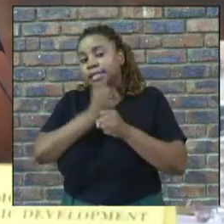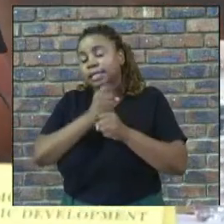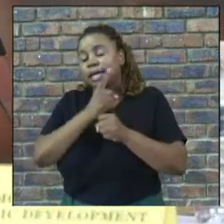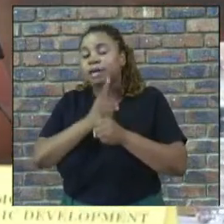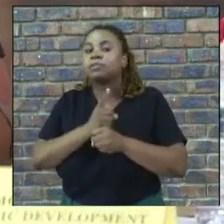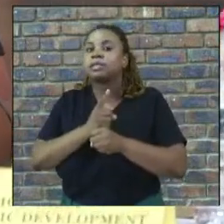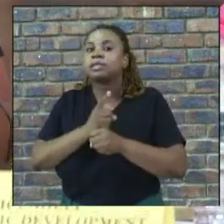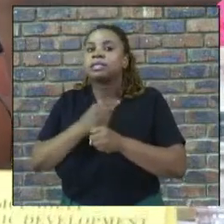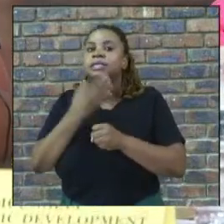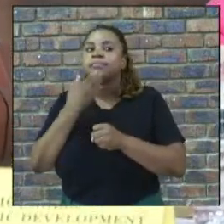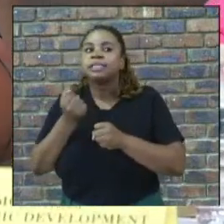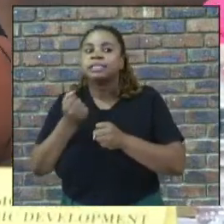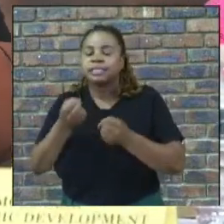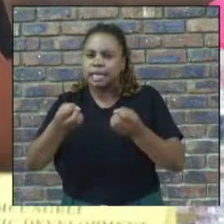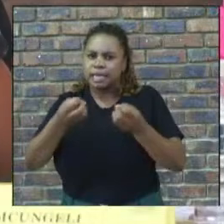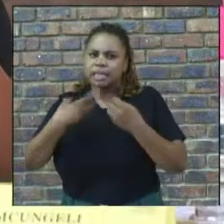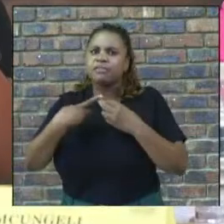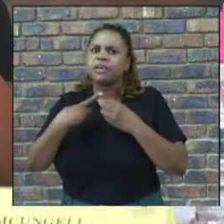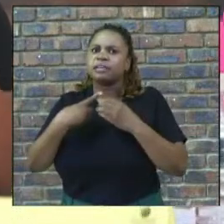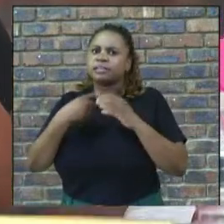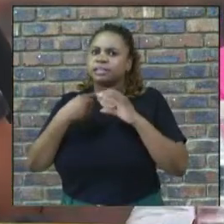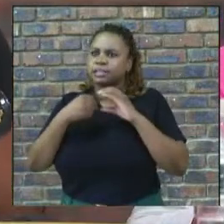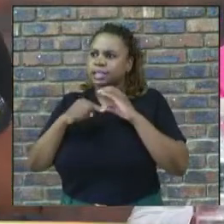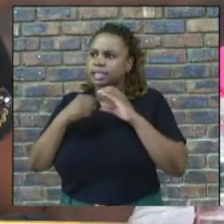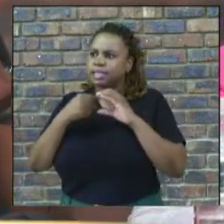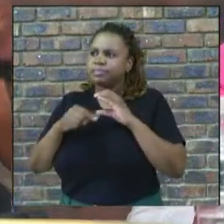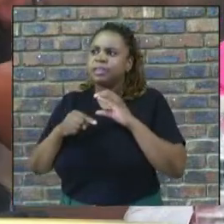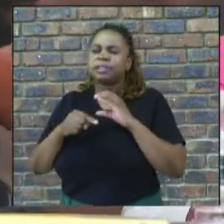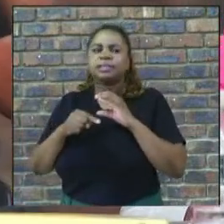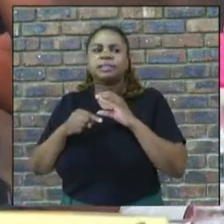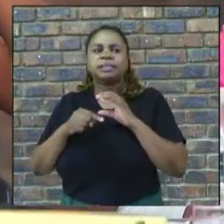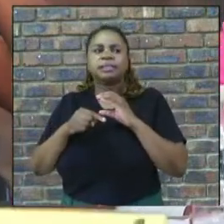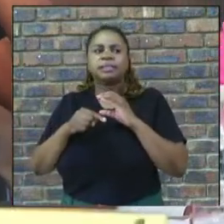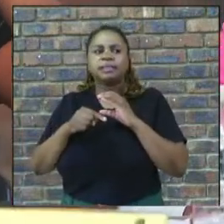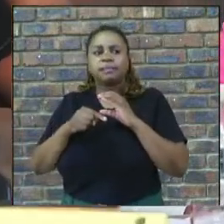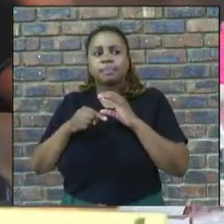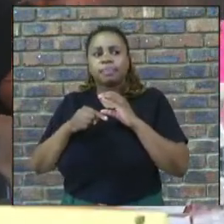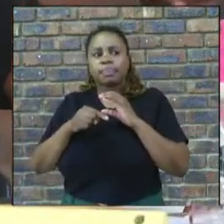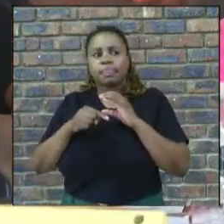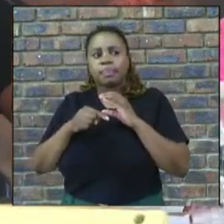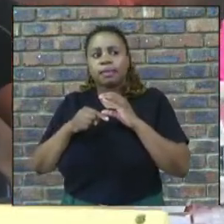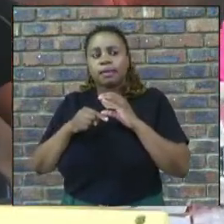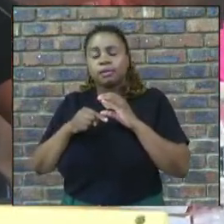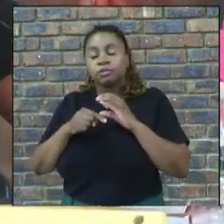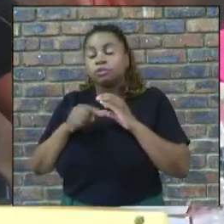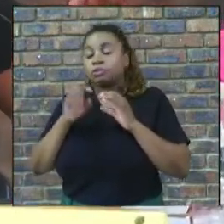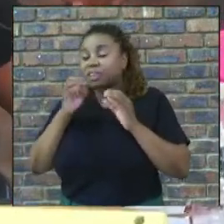over them. If there's any one of you who says neke apply ile in this institution,